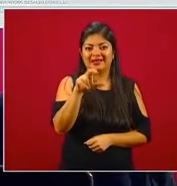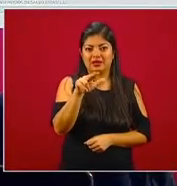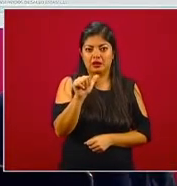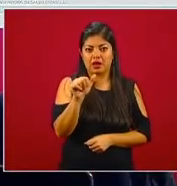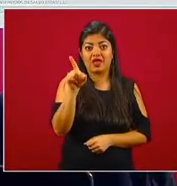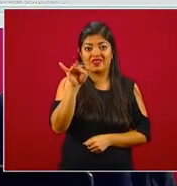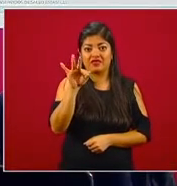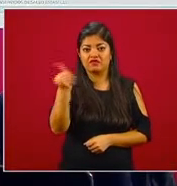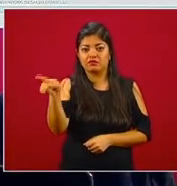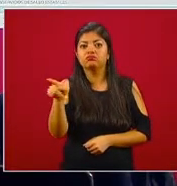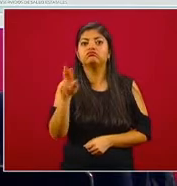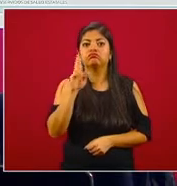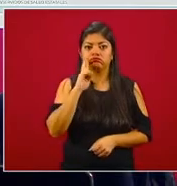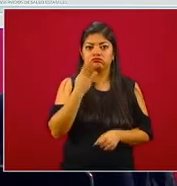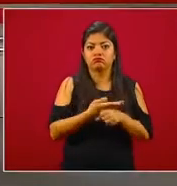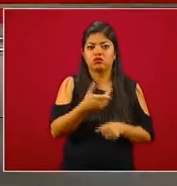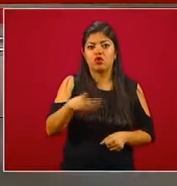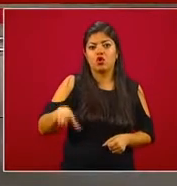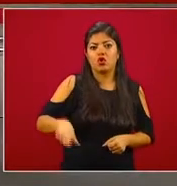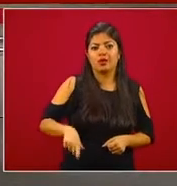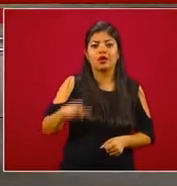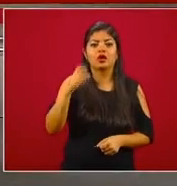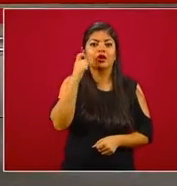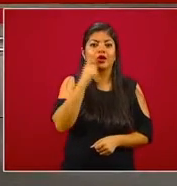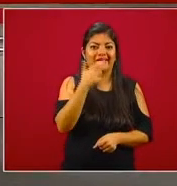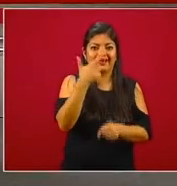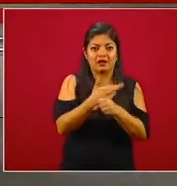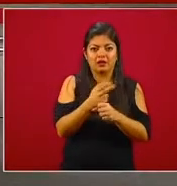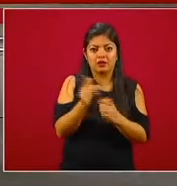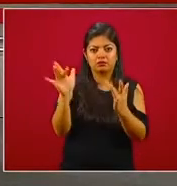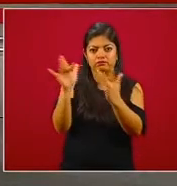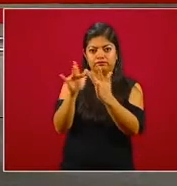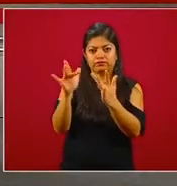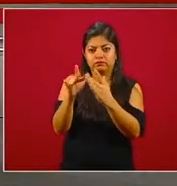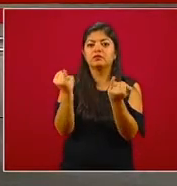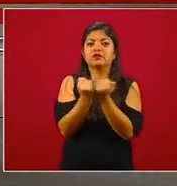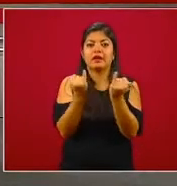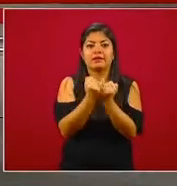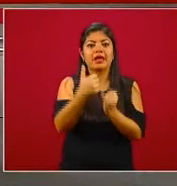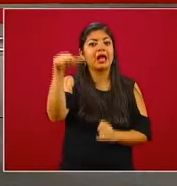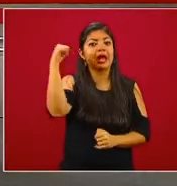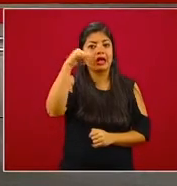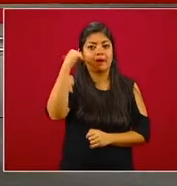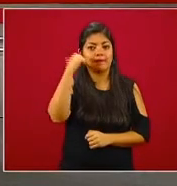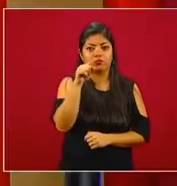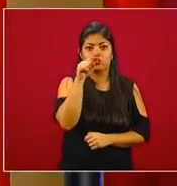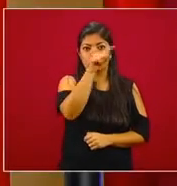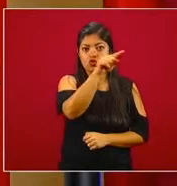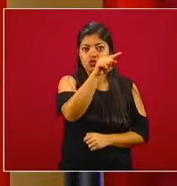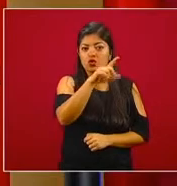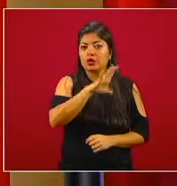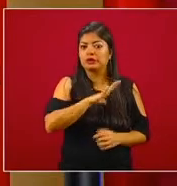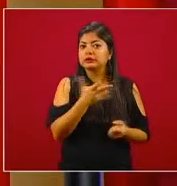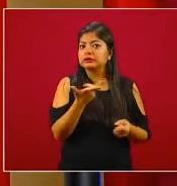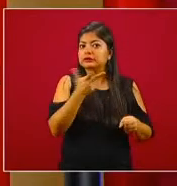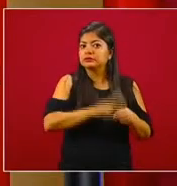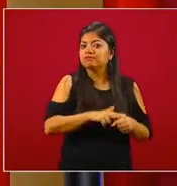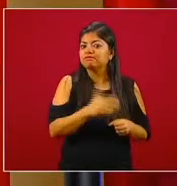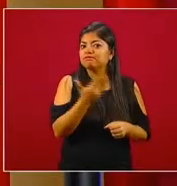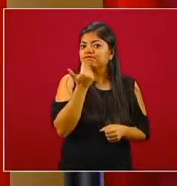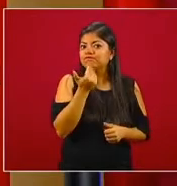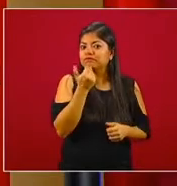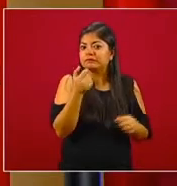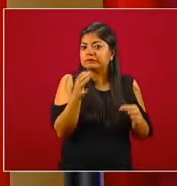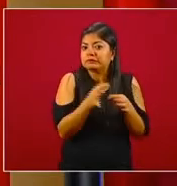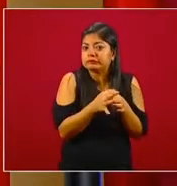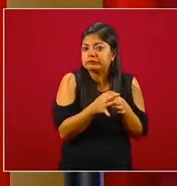está expand. muy coordinada con el Rocio gobierno del Bárcena estado de from Guerrero EIF y is already particularmente en there, Acapulco, en donde working había with la the menor government capacidad from Guerrero, hospitalaria. and